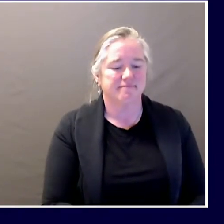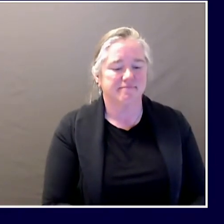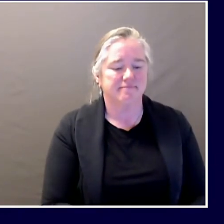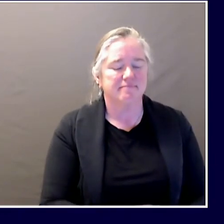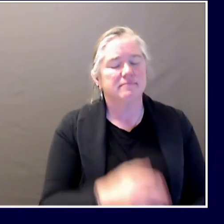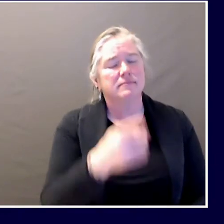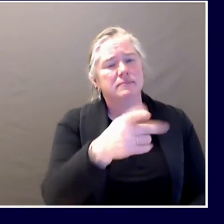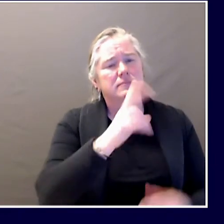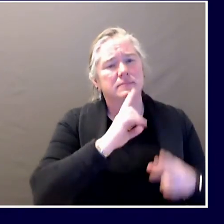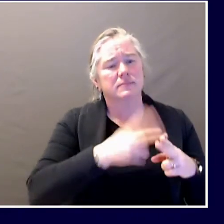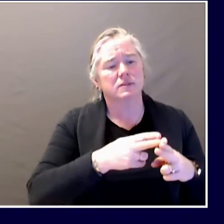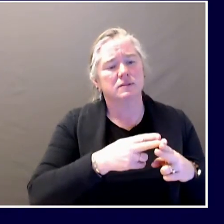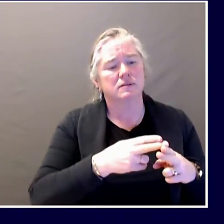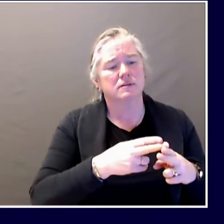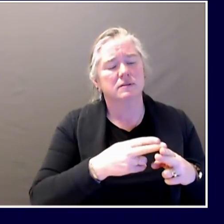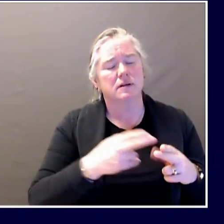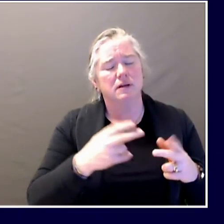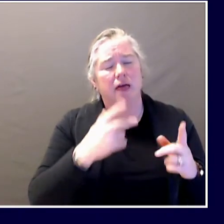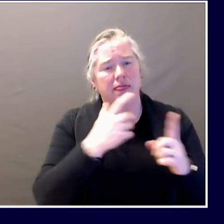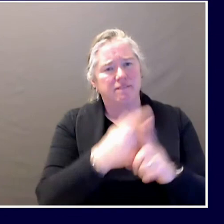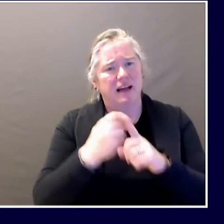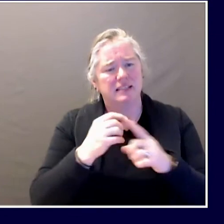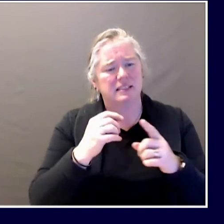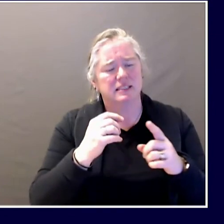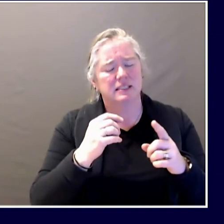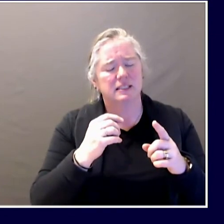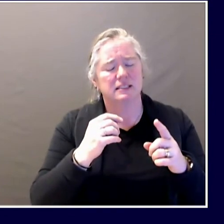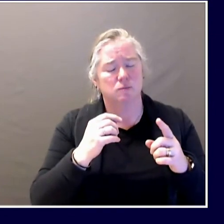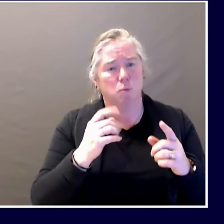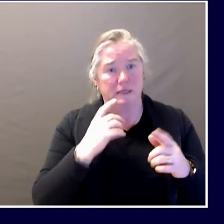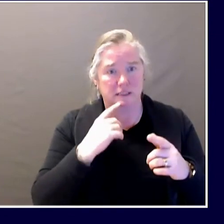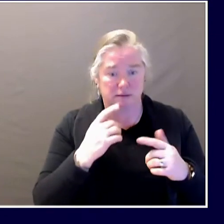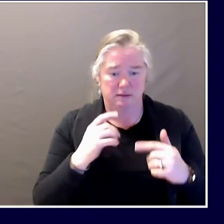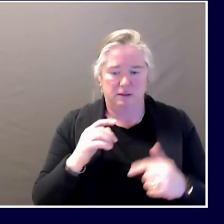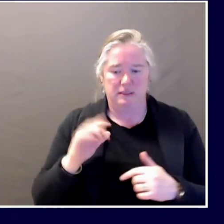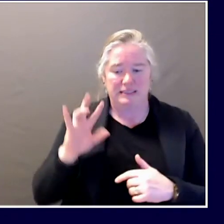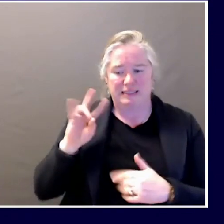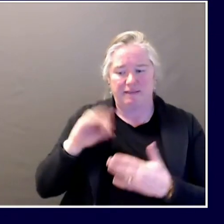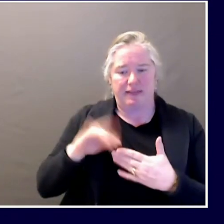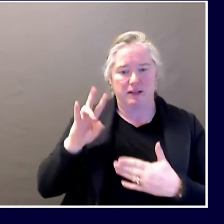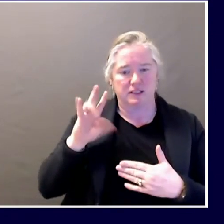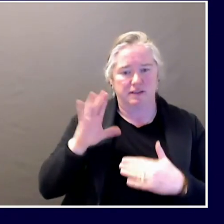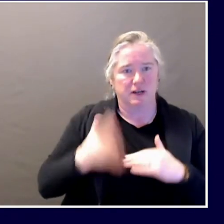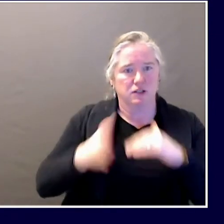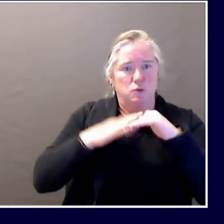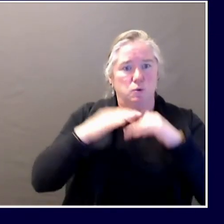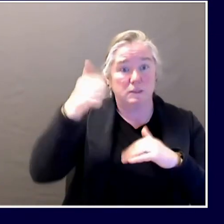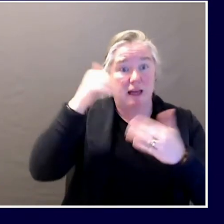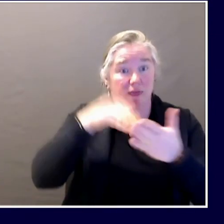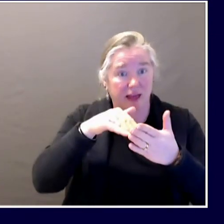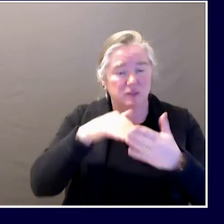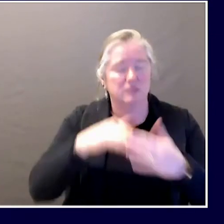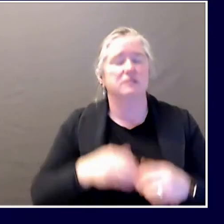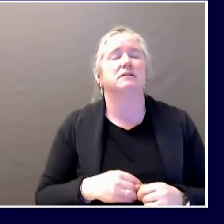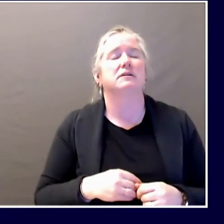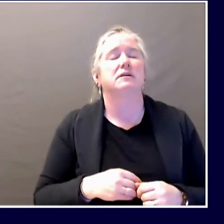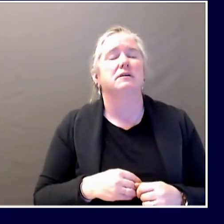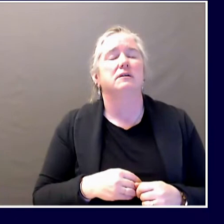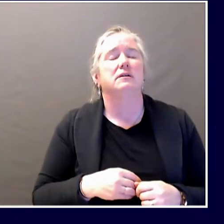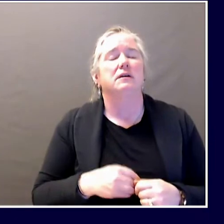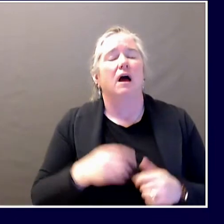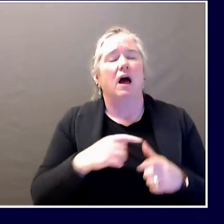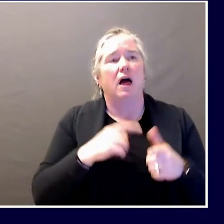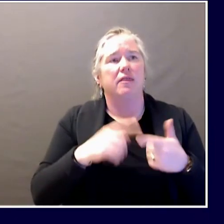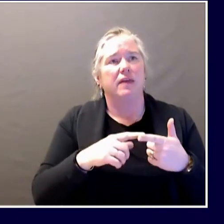are accelerating, but I believe last week you had mentioned that things had slowed down and you were trying to figure out why. Have you been able to